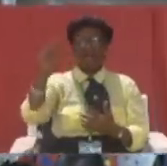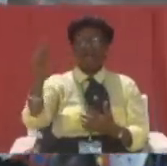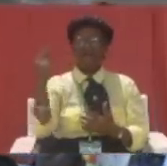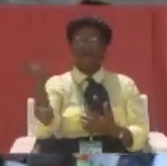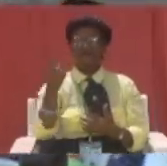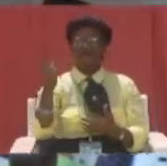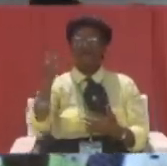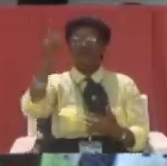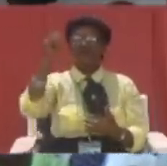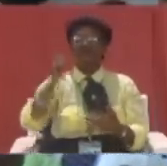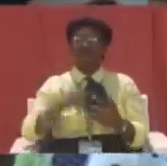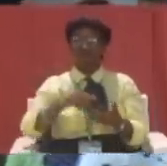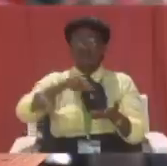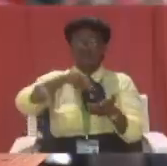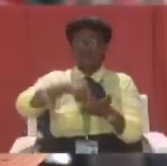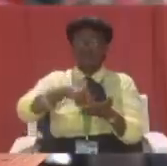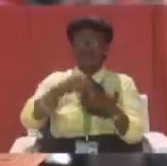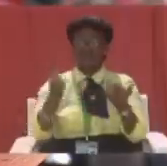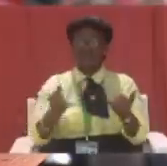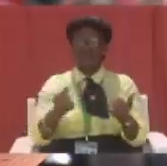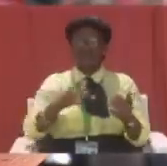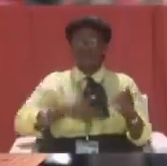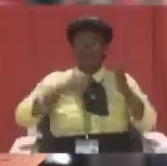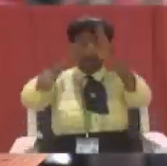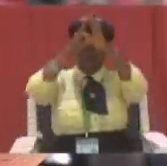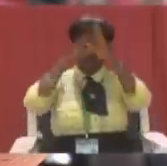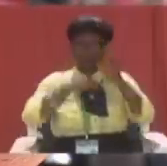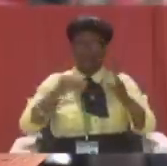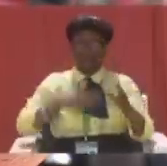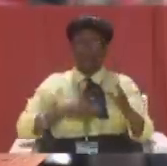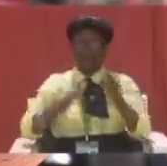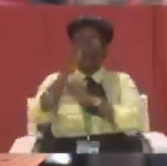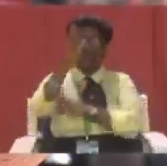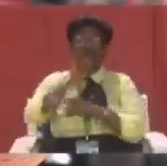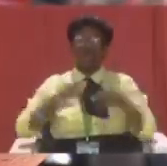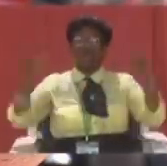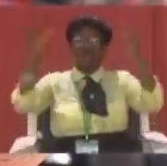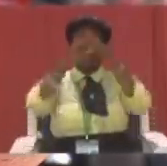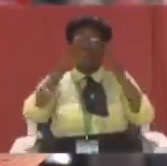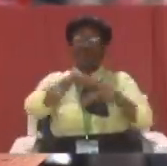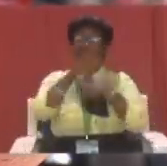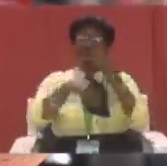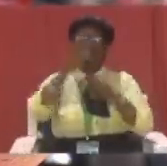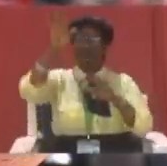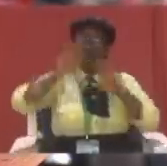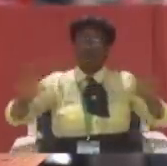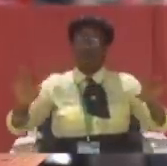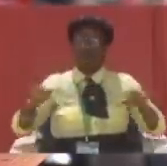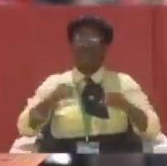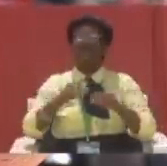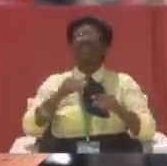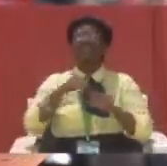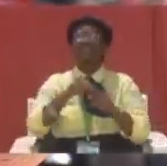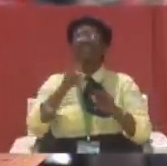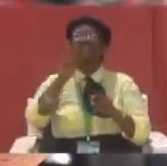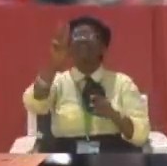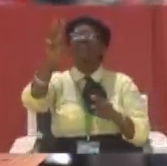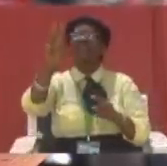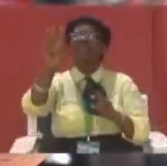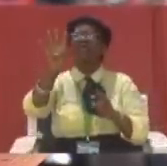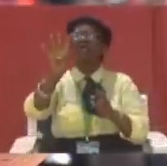My Father, my God, I commit all your children born in the fourth month of the year into your hands.